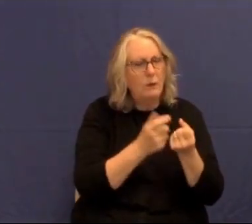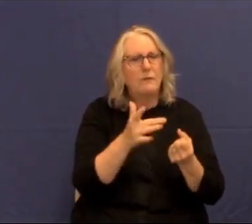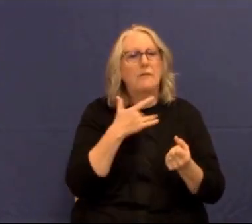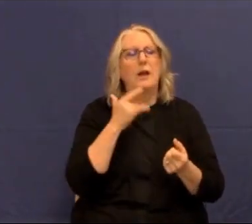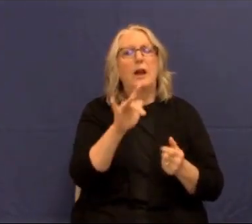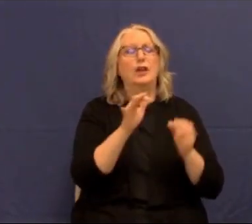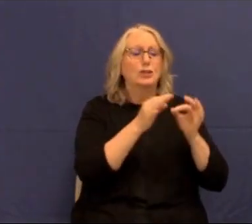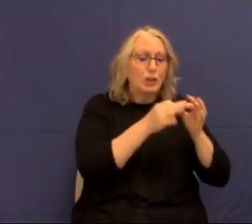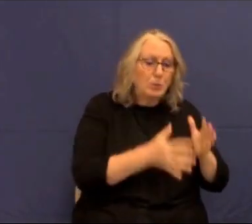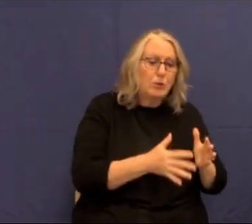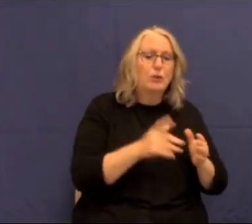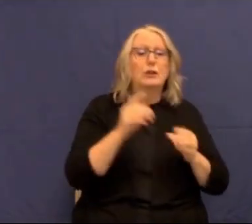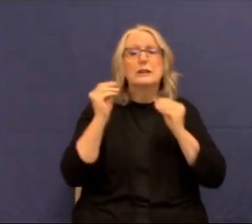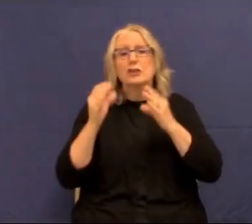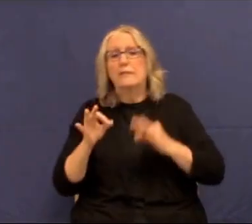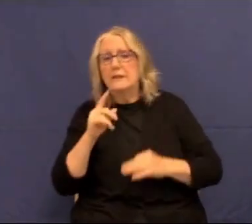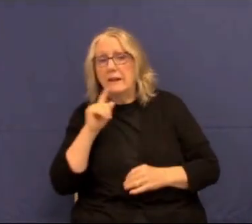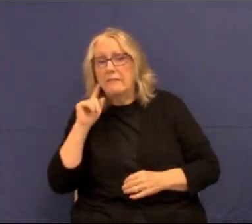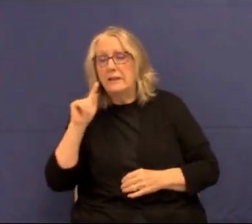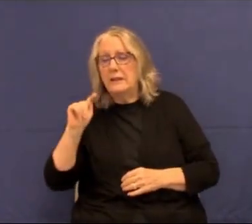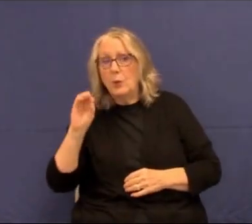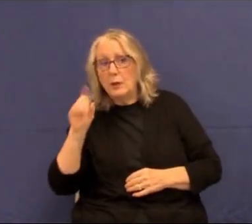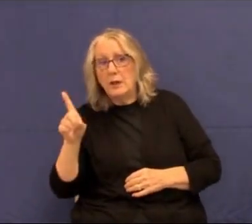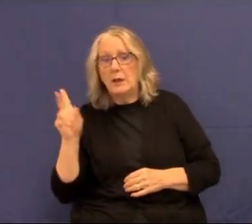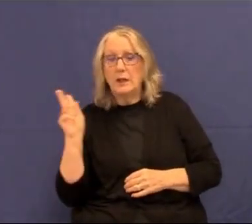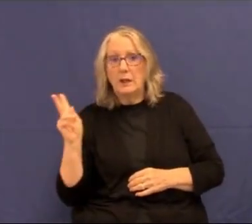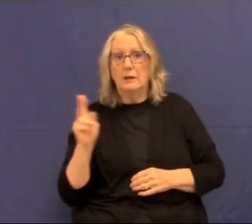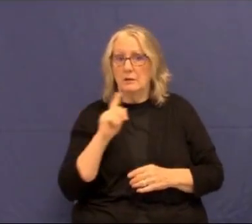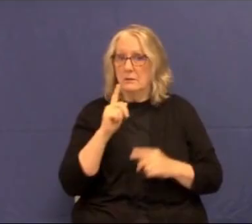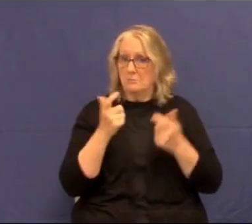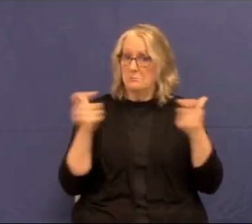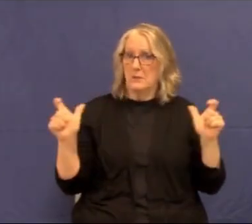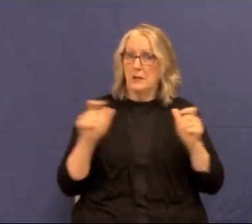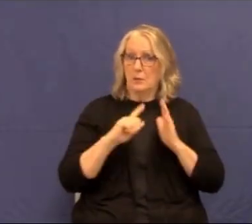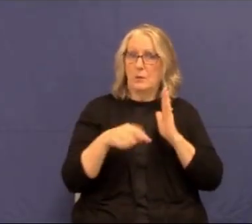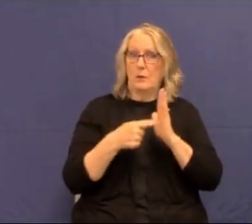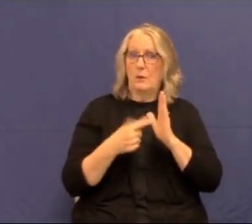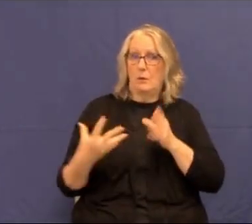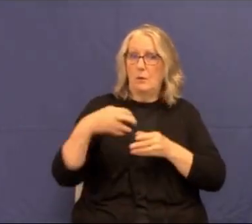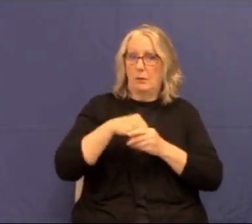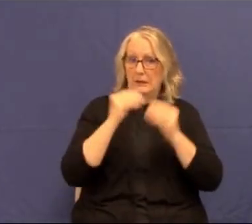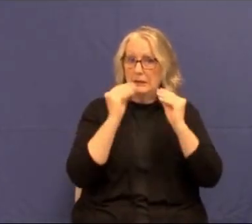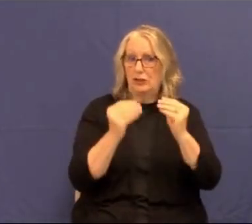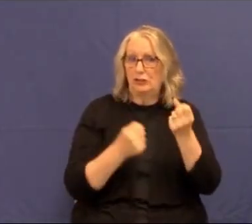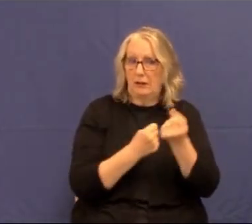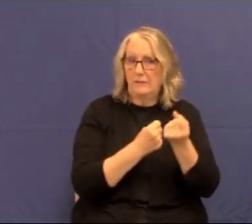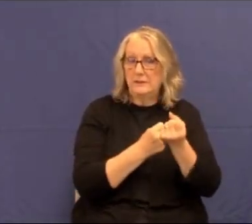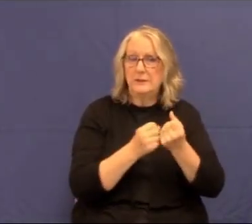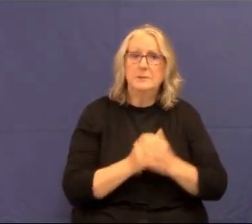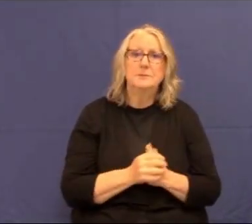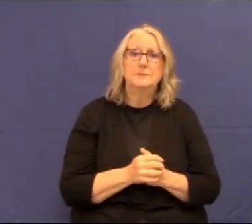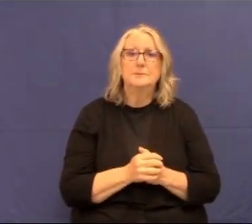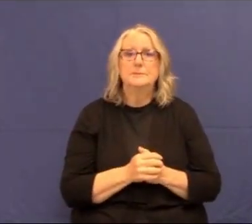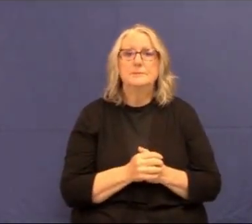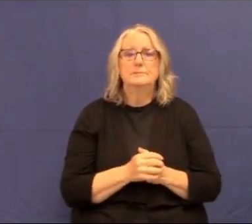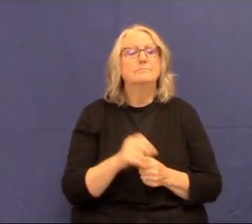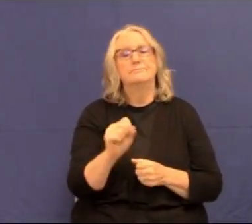like your sign language interpreters and your deaf educators played a major role in teaching you that advocacy as well.